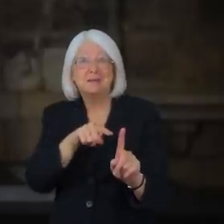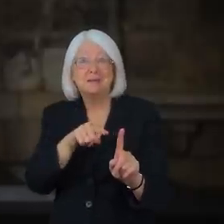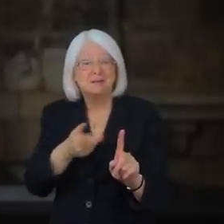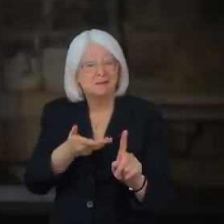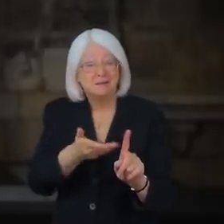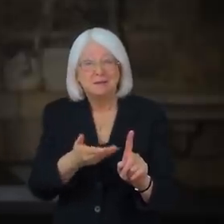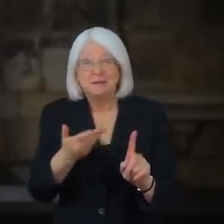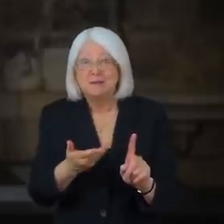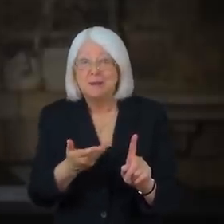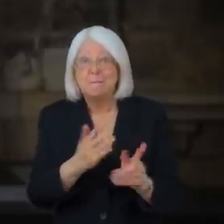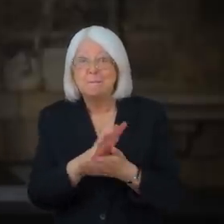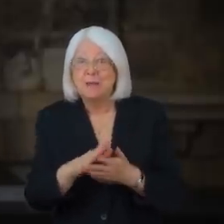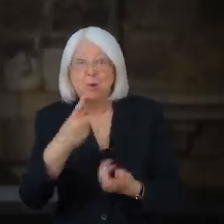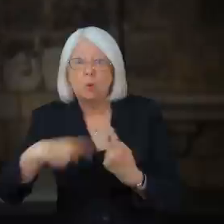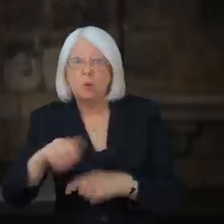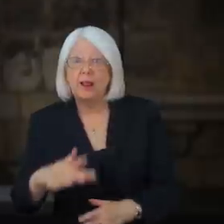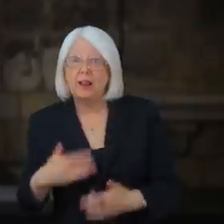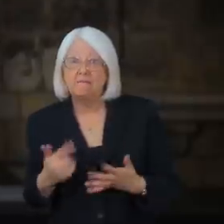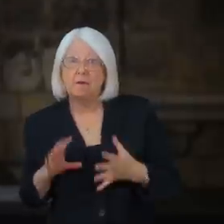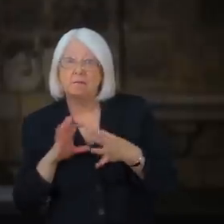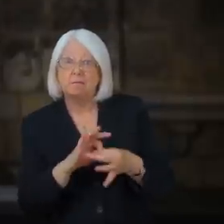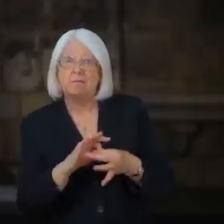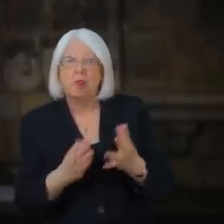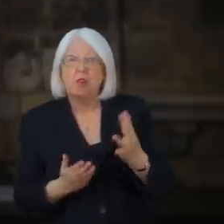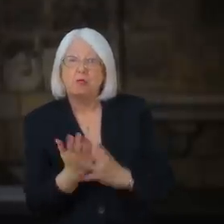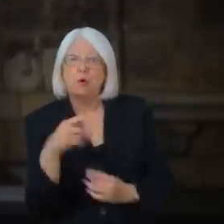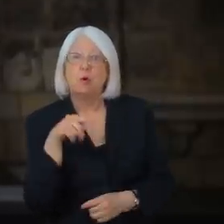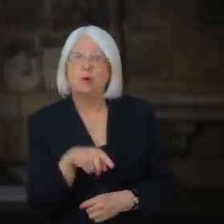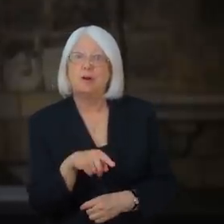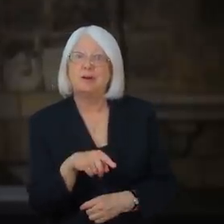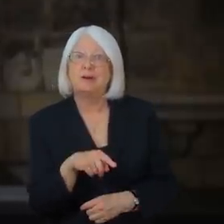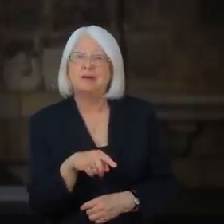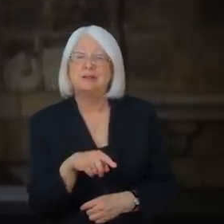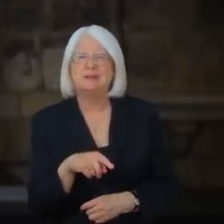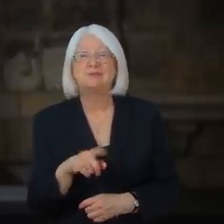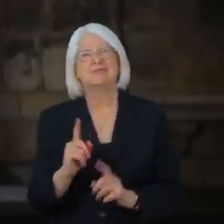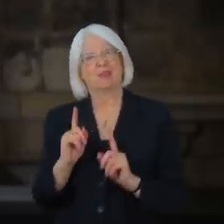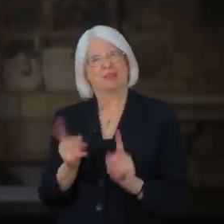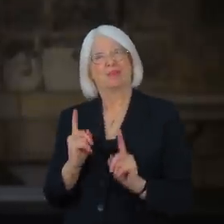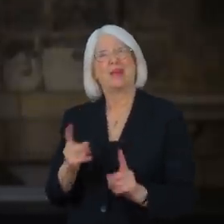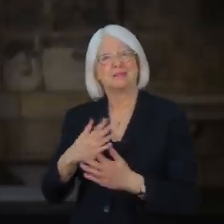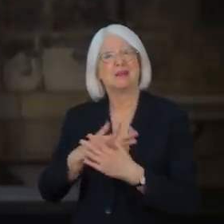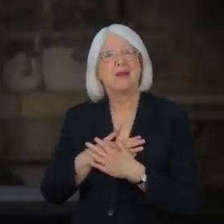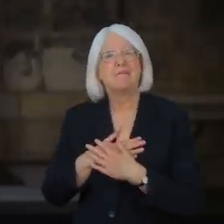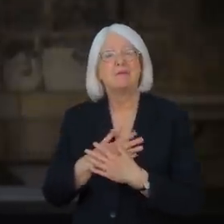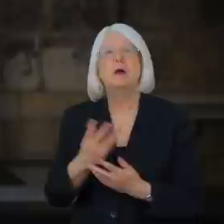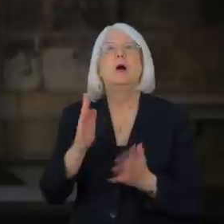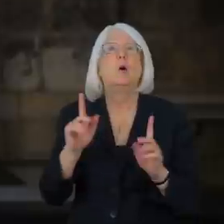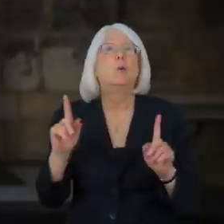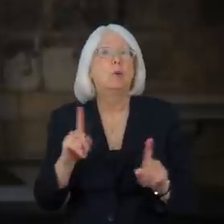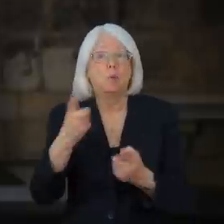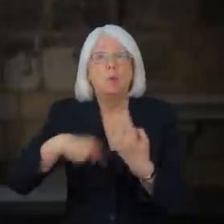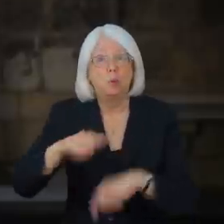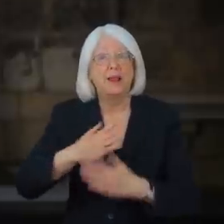that we might live through him. In this is love, not that we